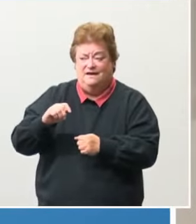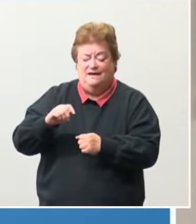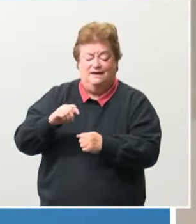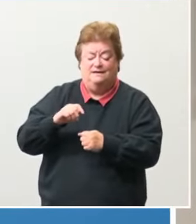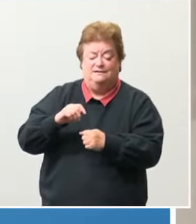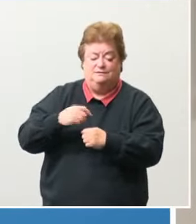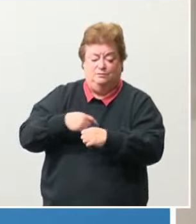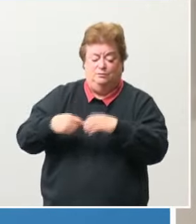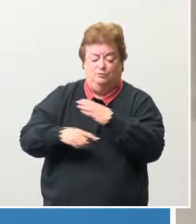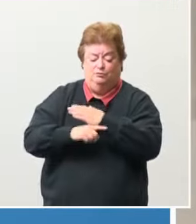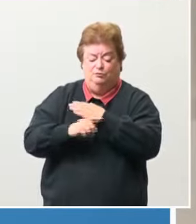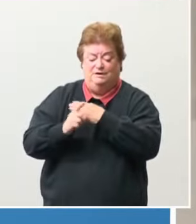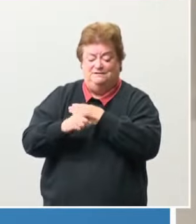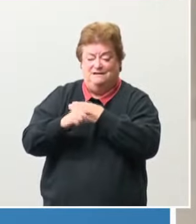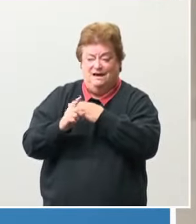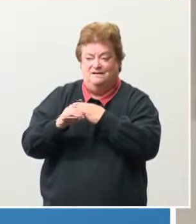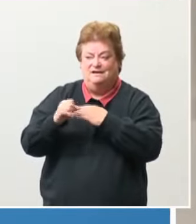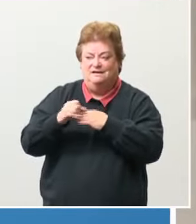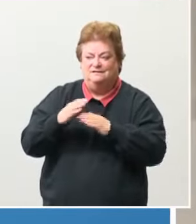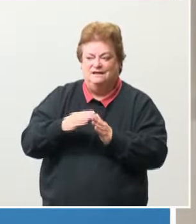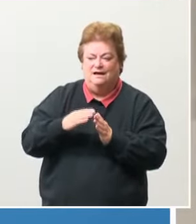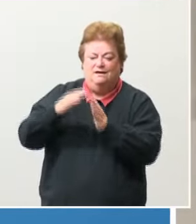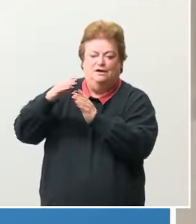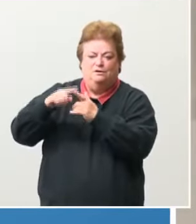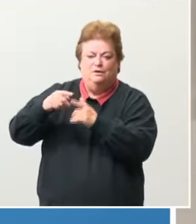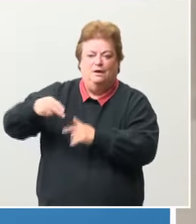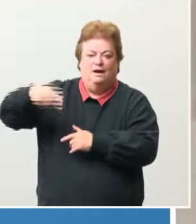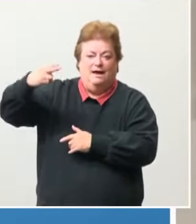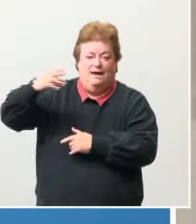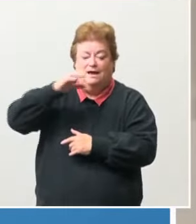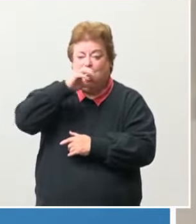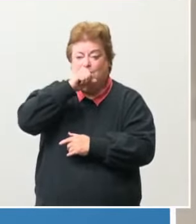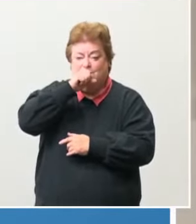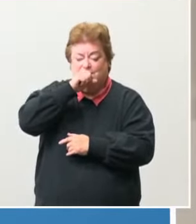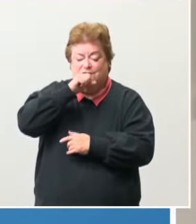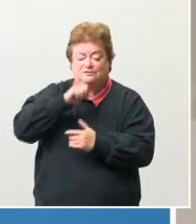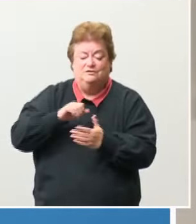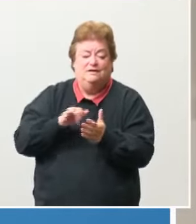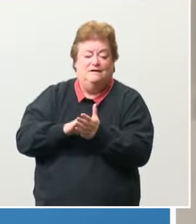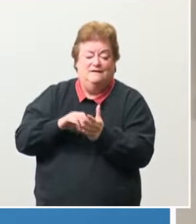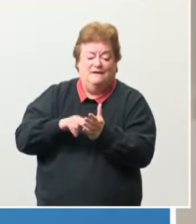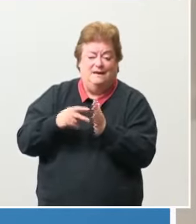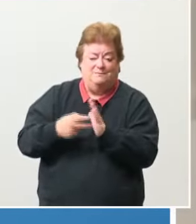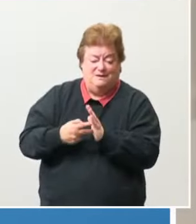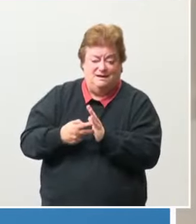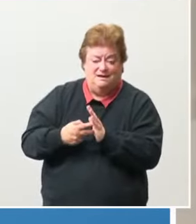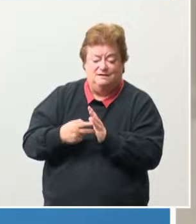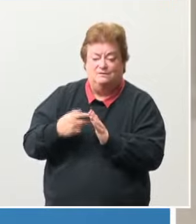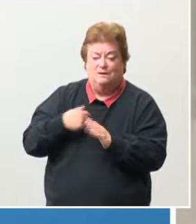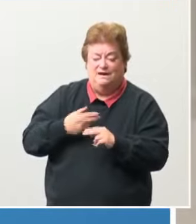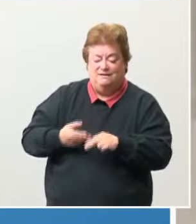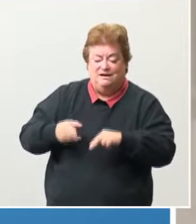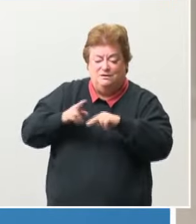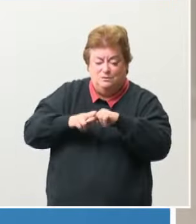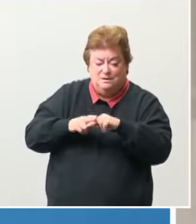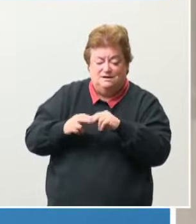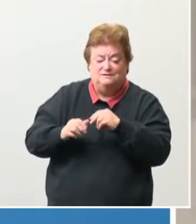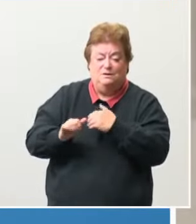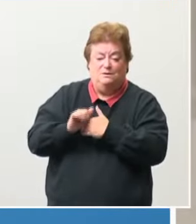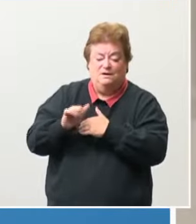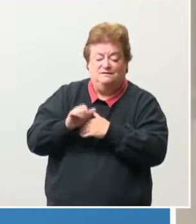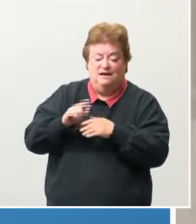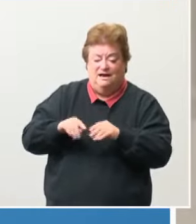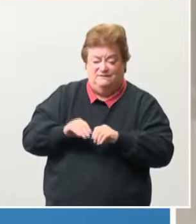from mid-orange to the elevated orange category. This means that there is an increasing risk of